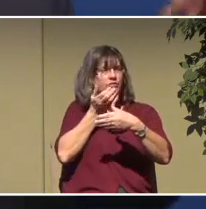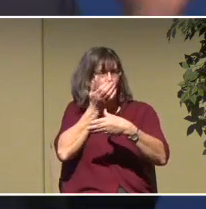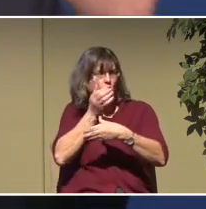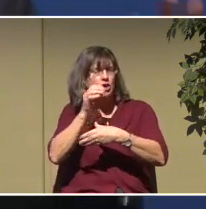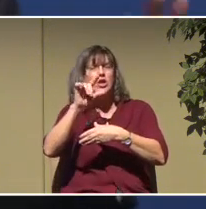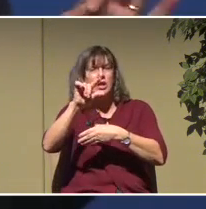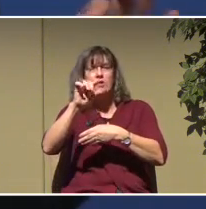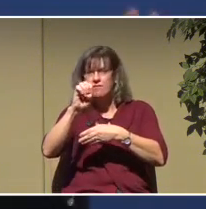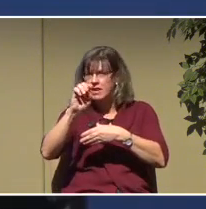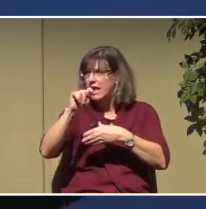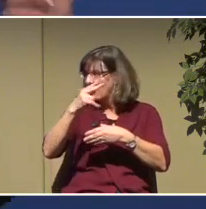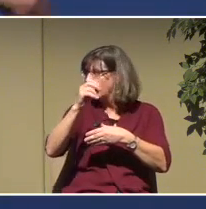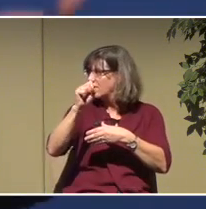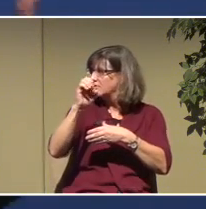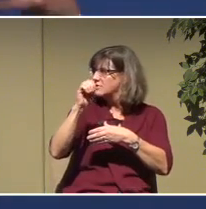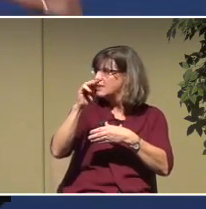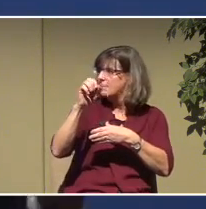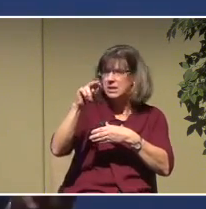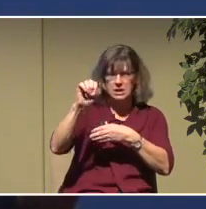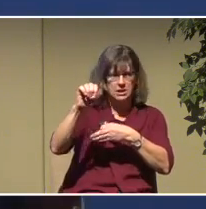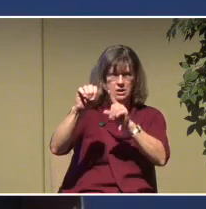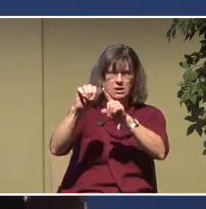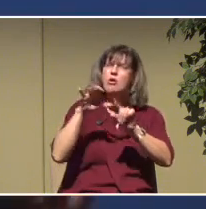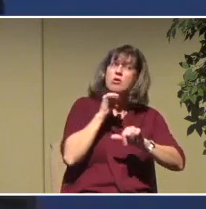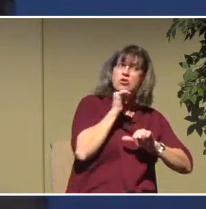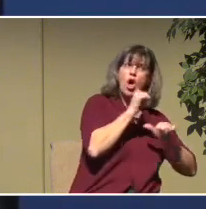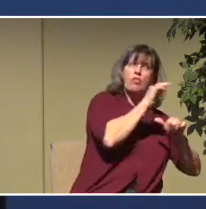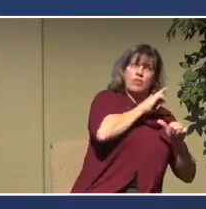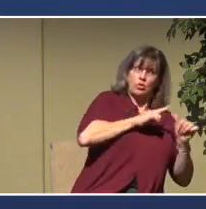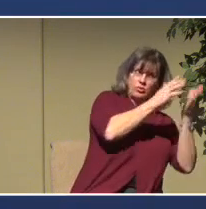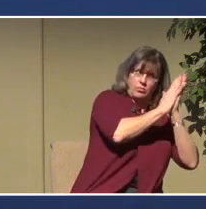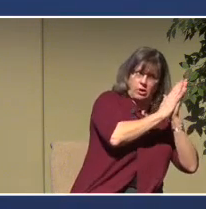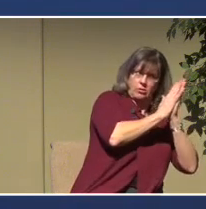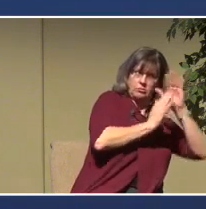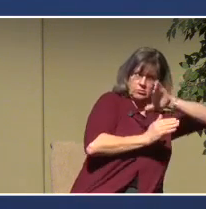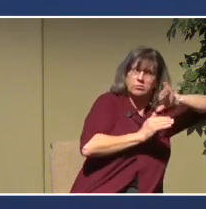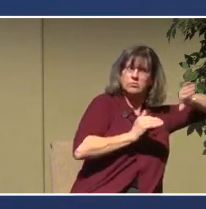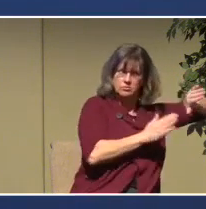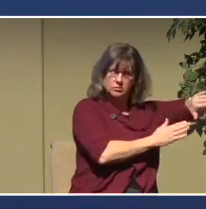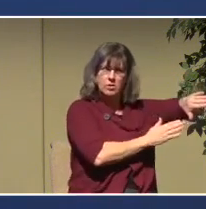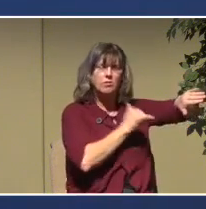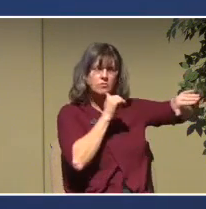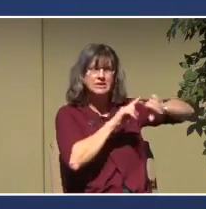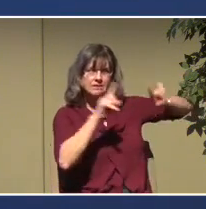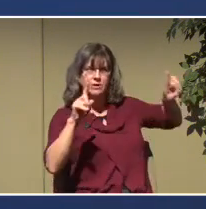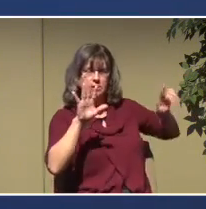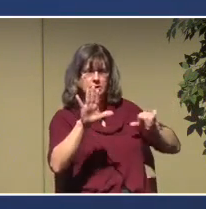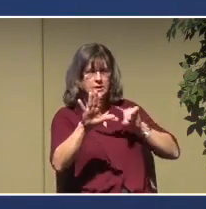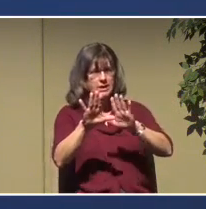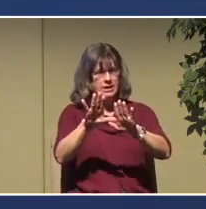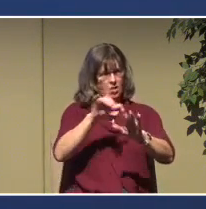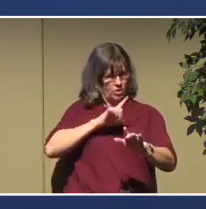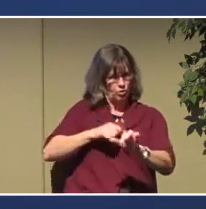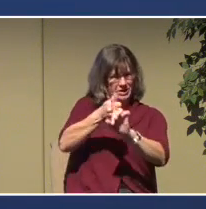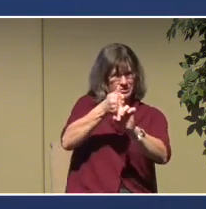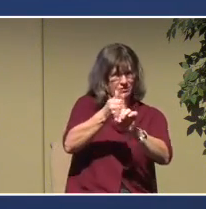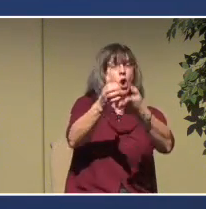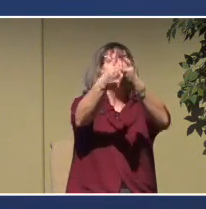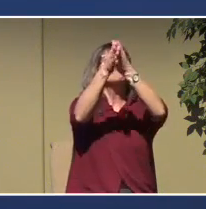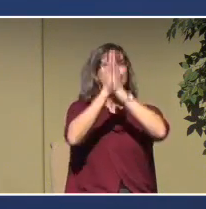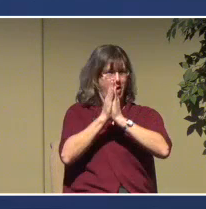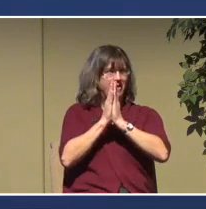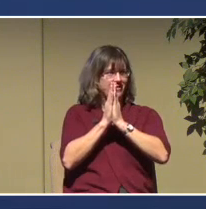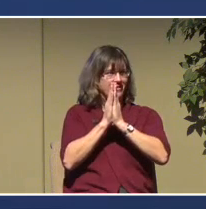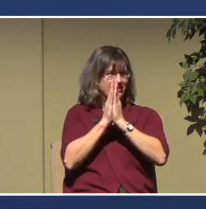the Lord's Prayer that we've learned, but it is the Lord praying